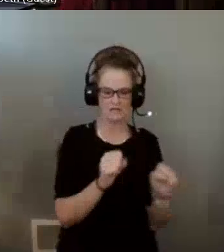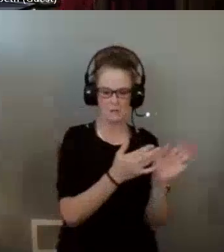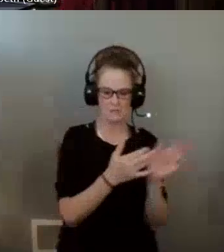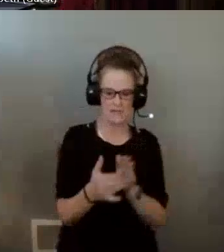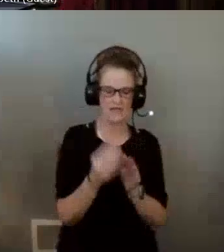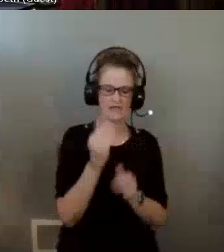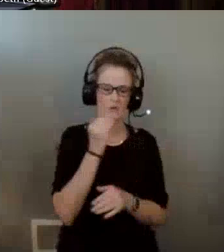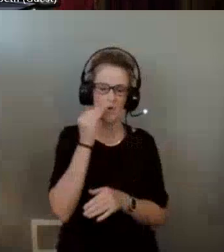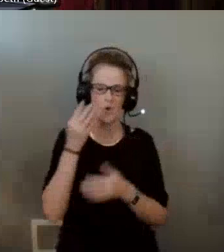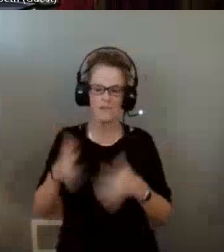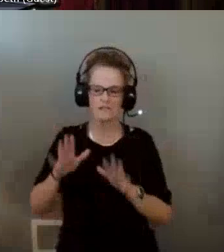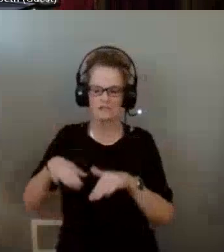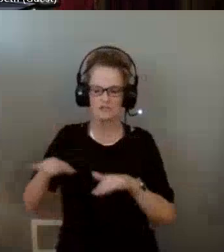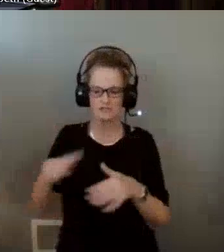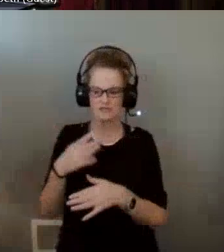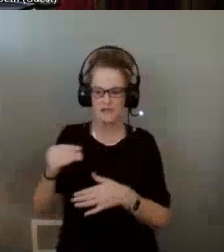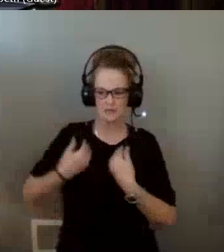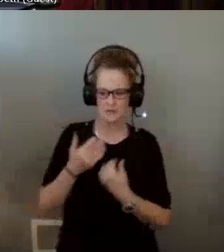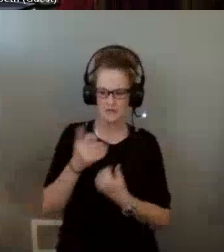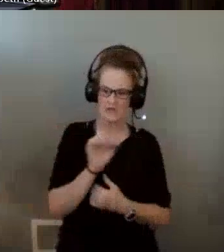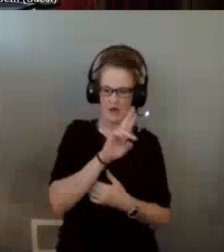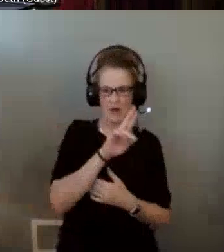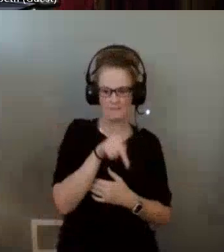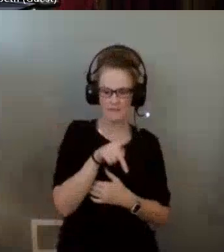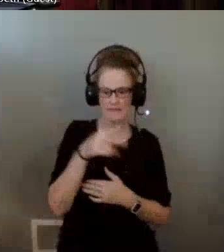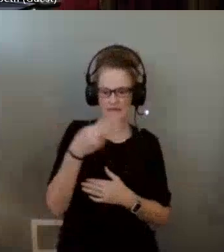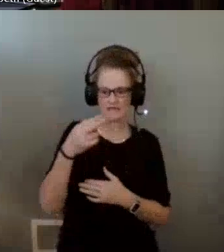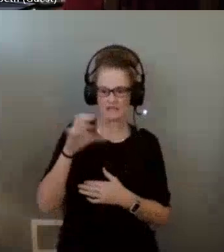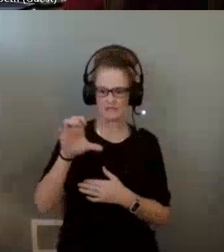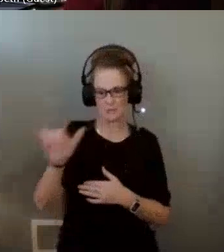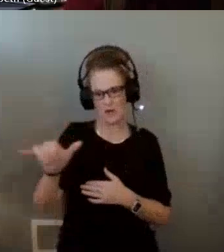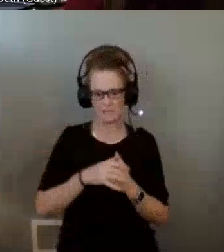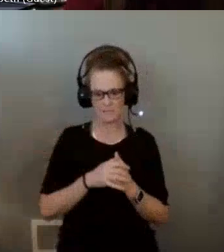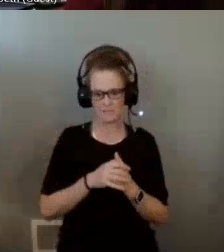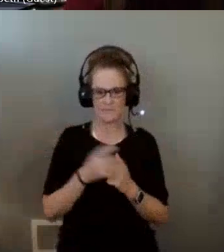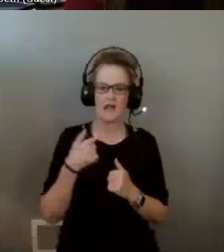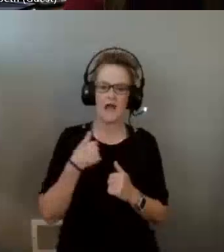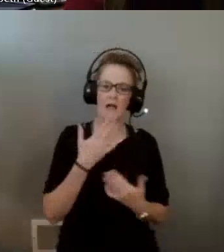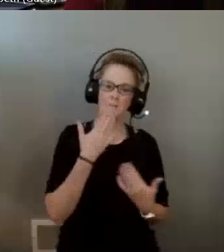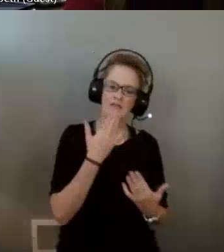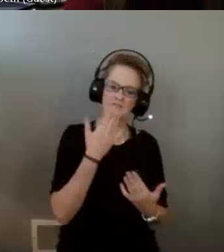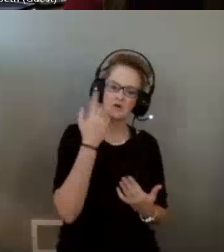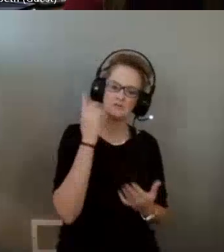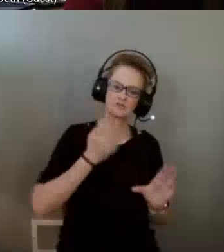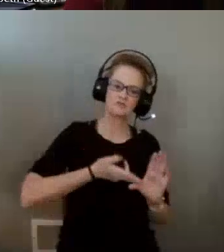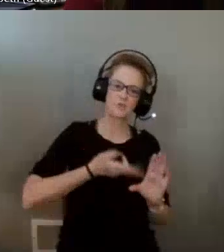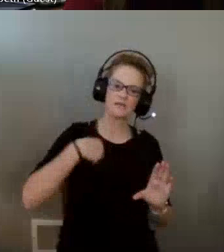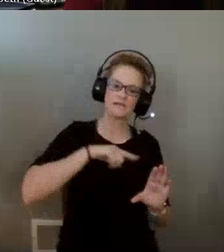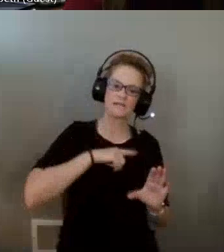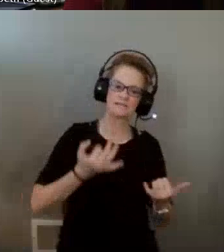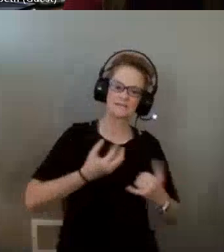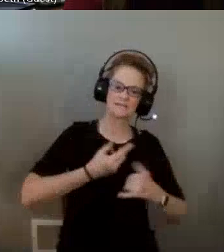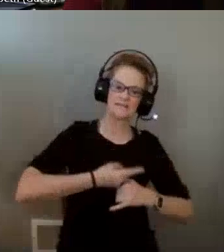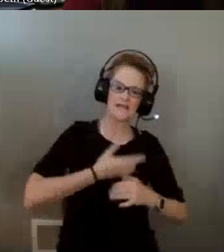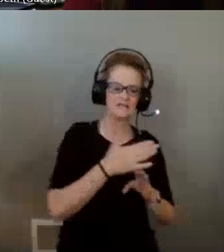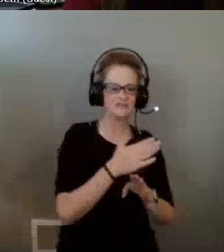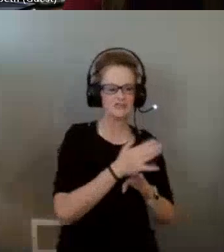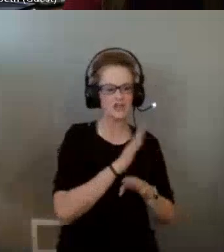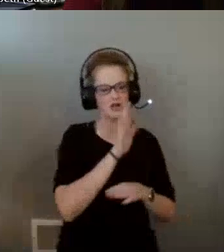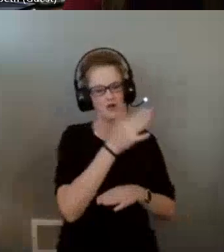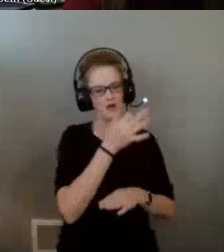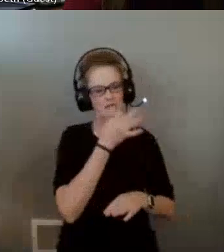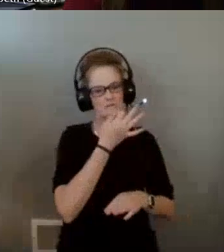Youth, which we call ARP HCY. I'm grateful that she's joined us today to share her expertise in